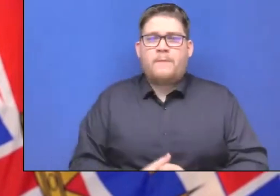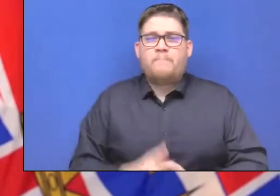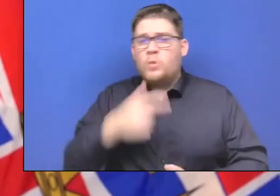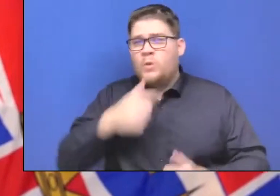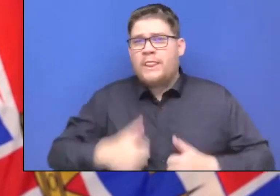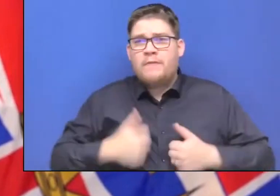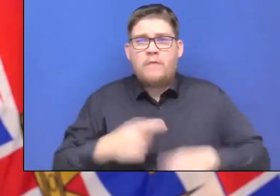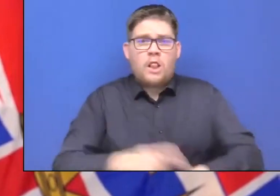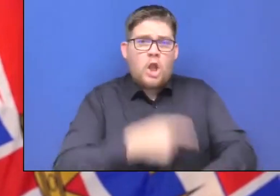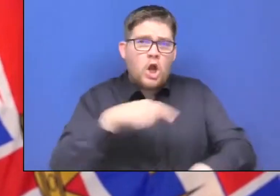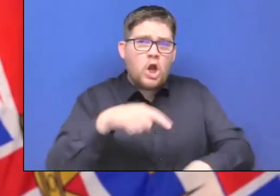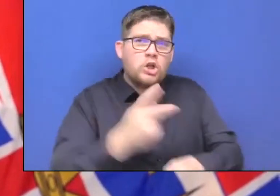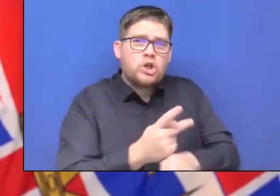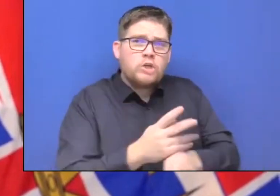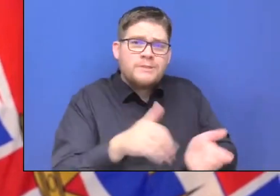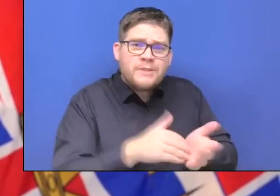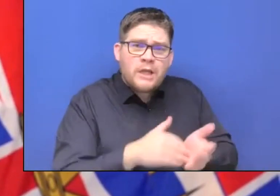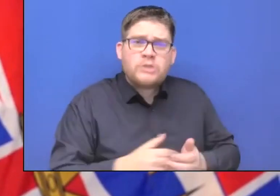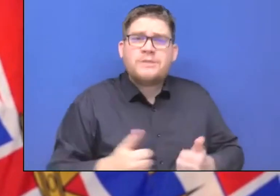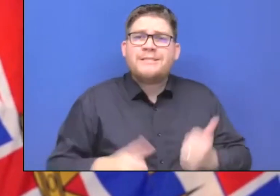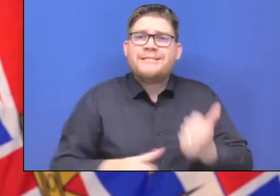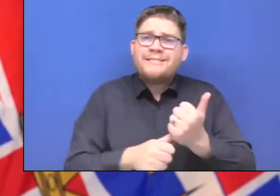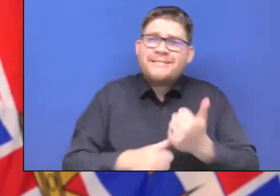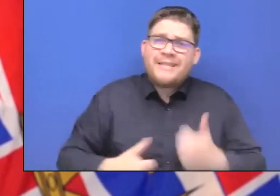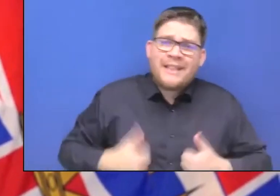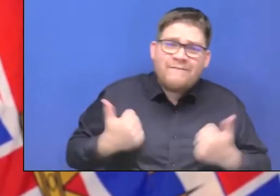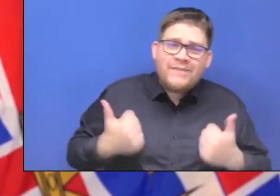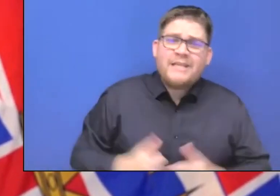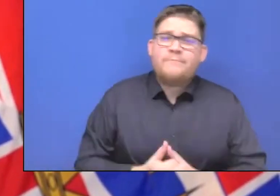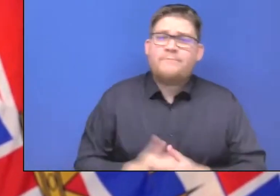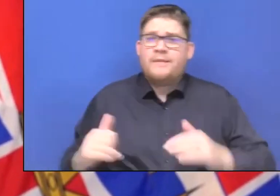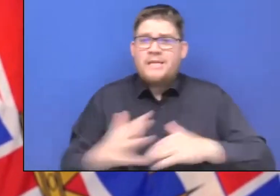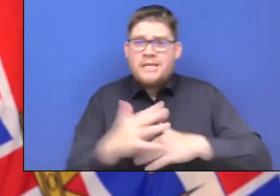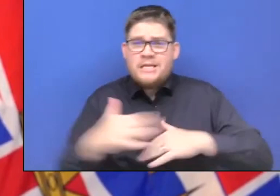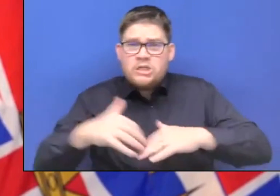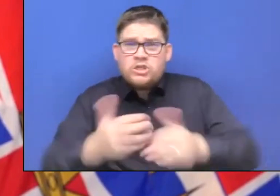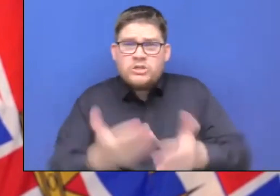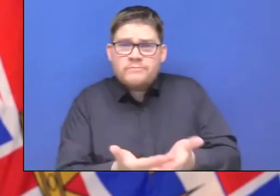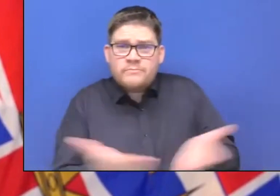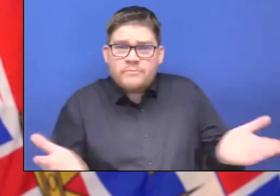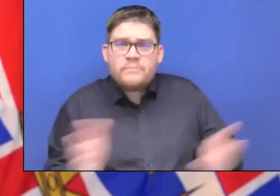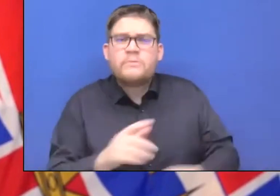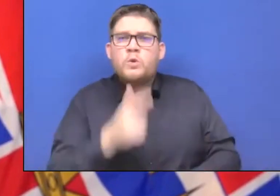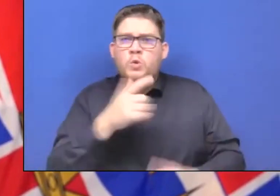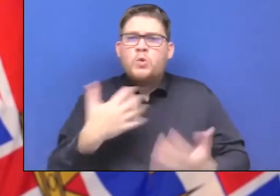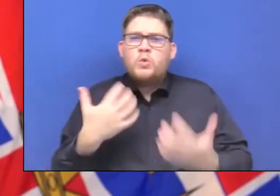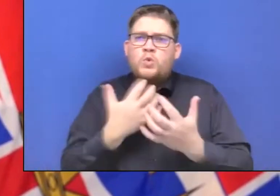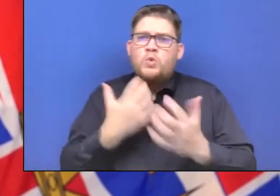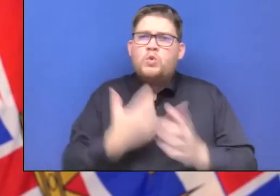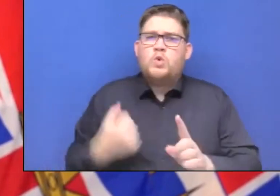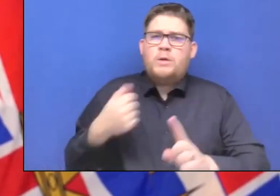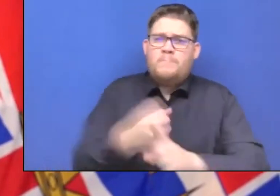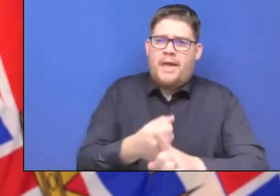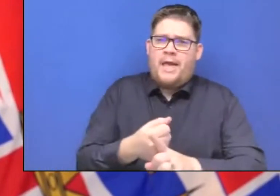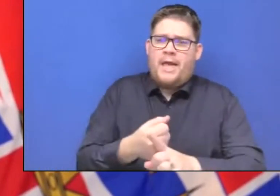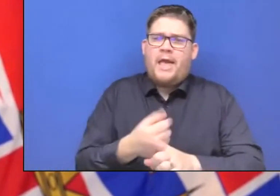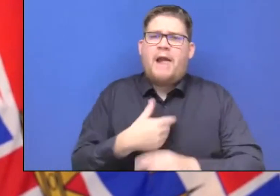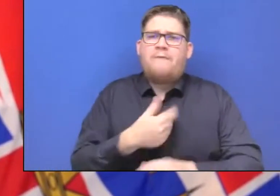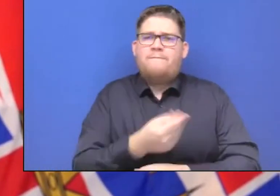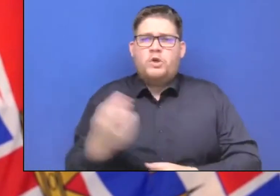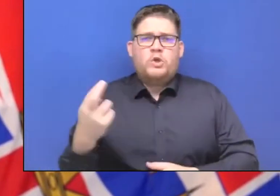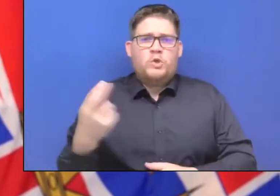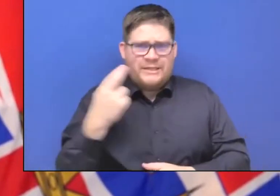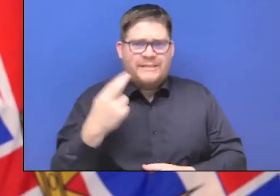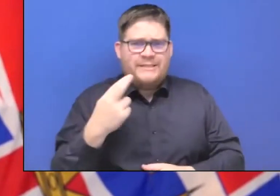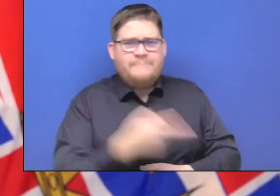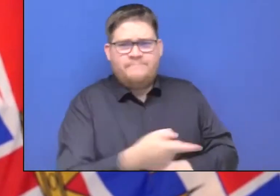living, for our Indigenous people who we know are differentially affected and for a variety of reasons are being more